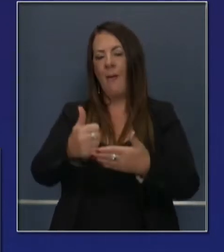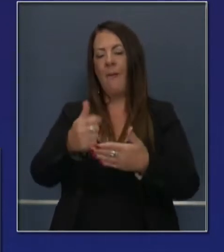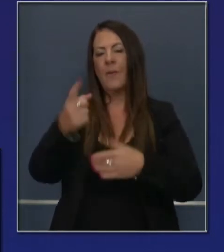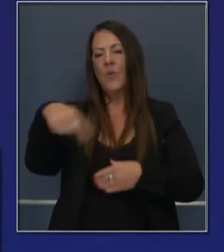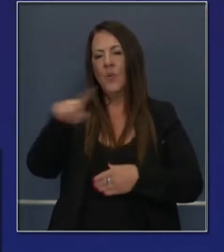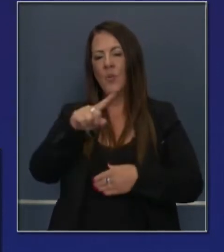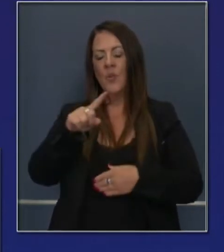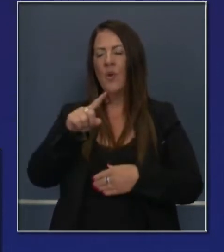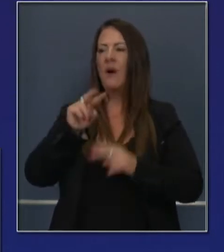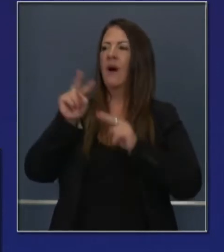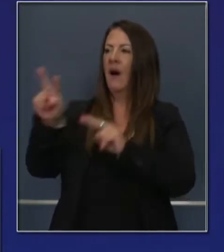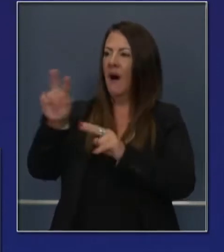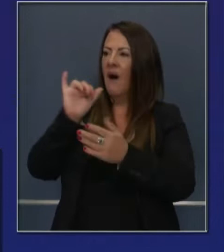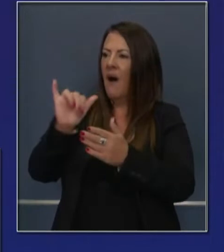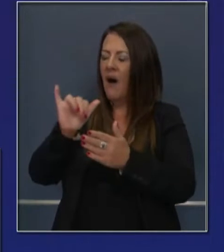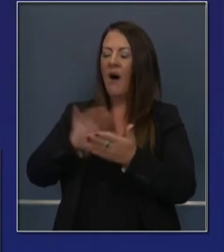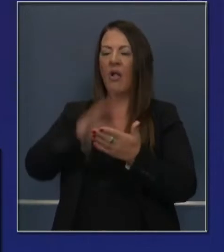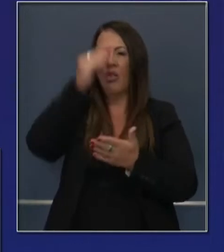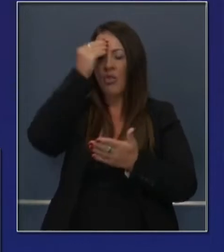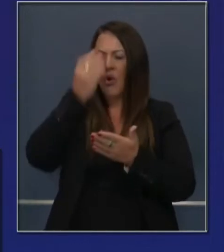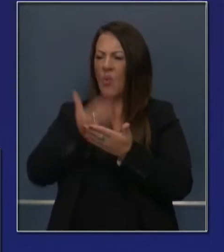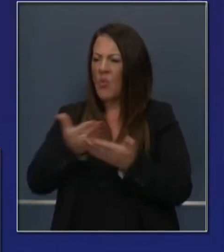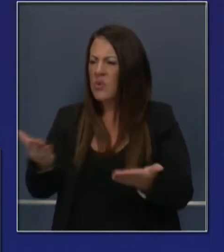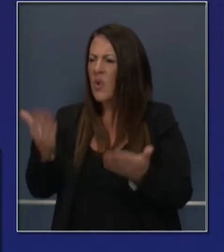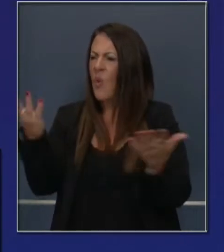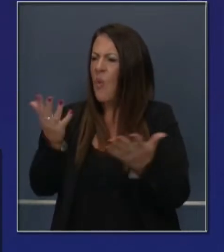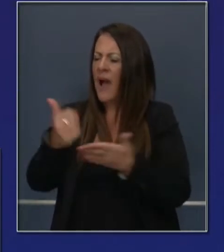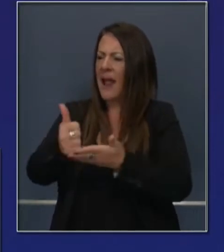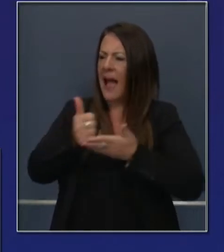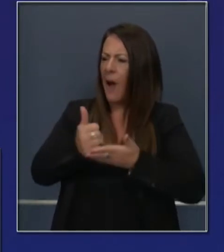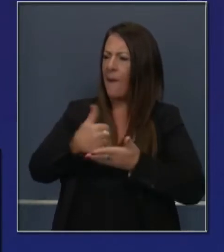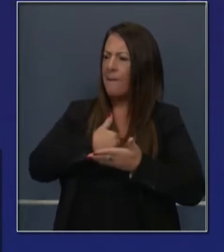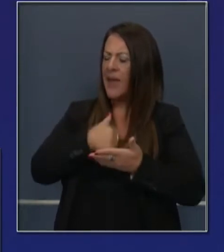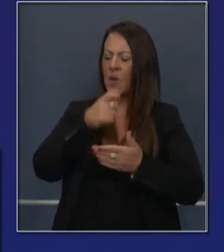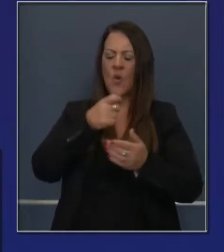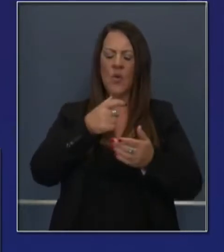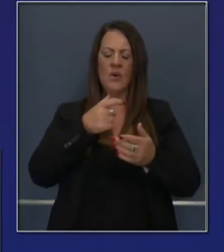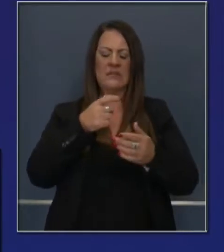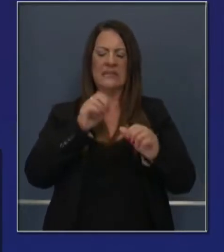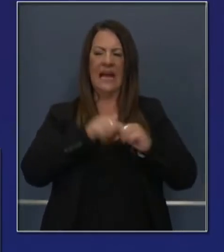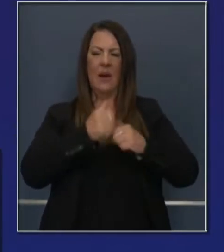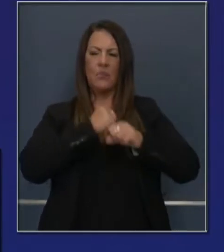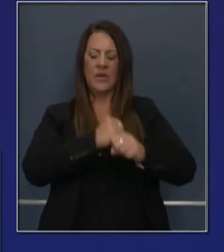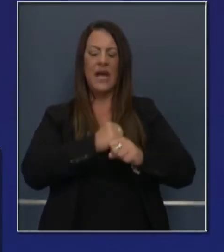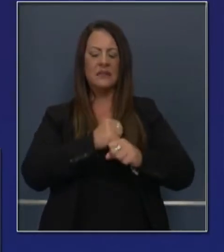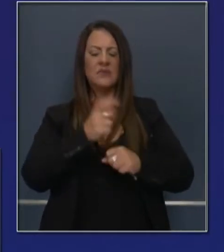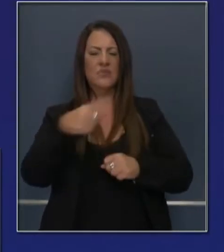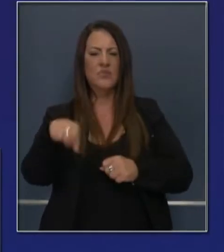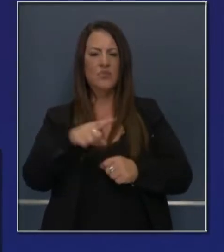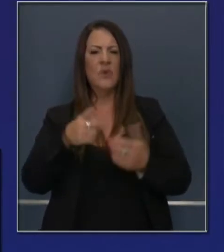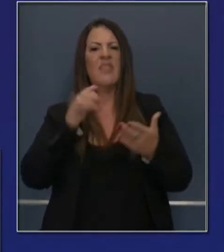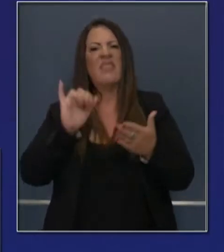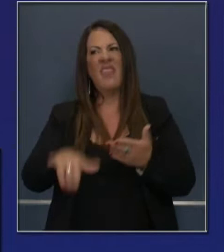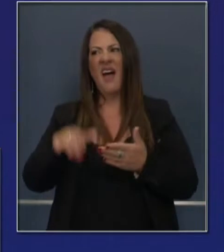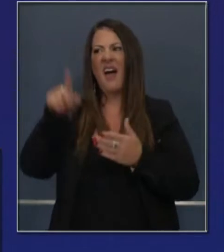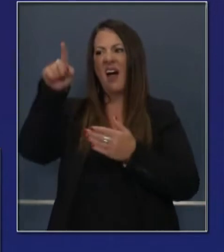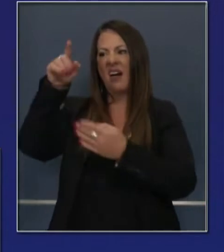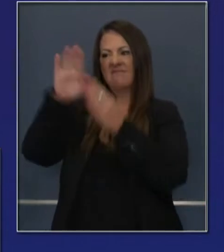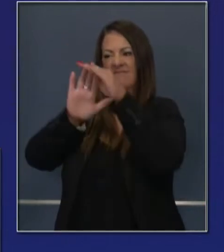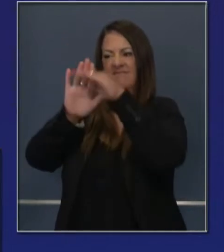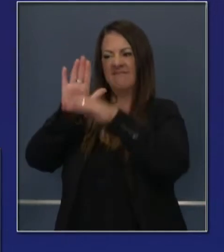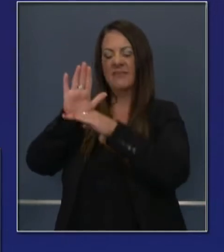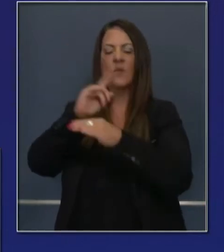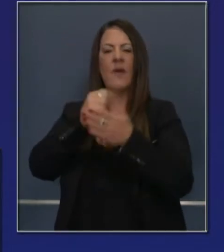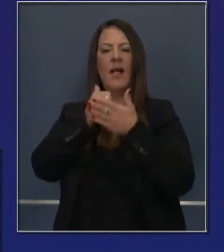tenants, landlords, homeowners, and also our partner agencies will need to help navigate through these protections to ensure